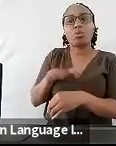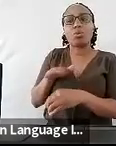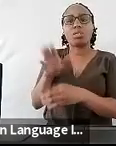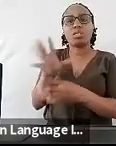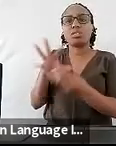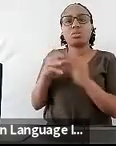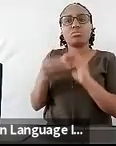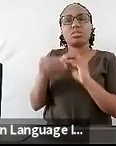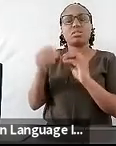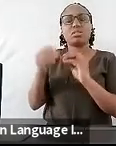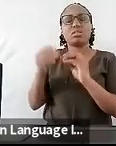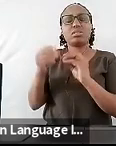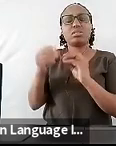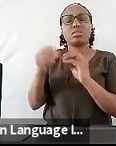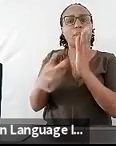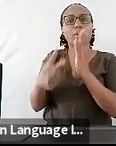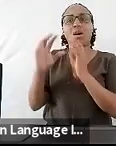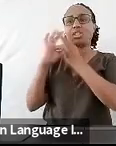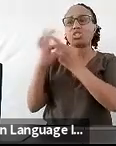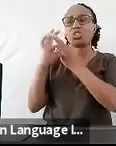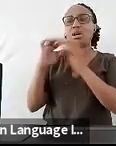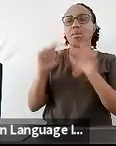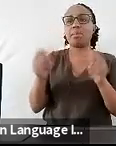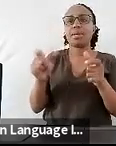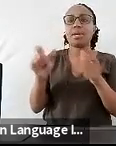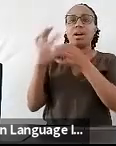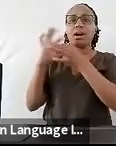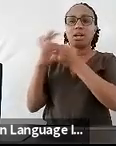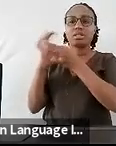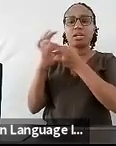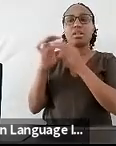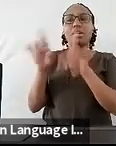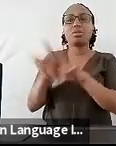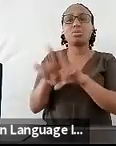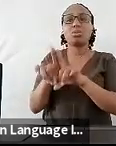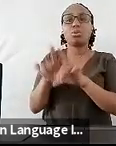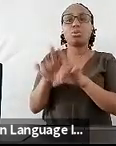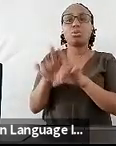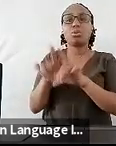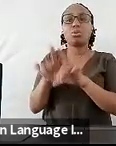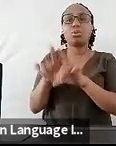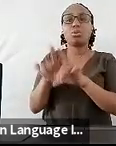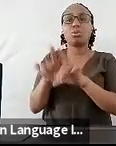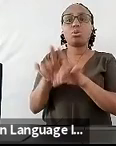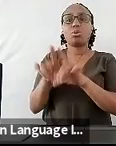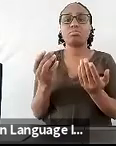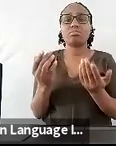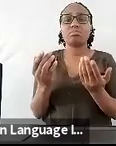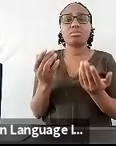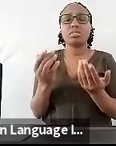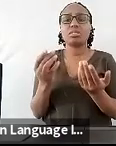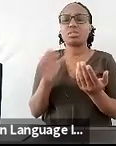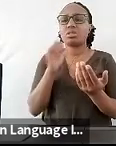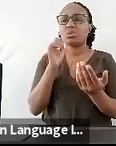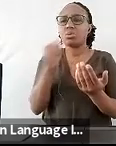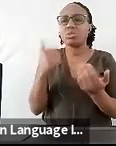cultures, and how, yeah, like, there's not that richness of personhood. There's not that, you know,